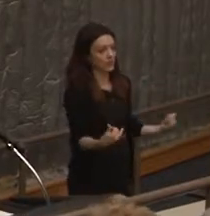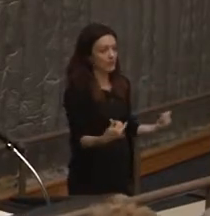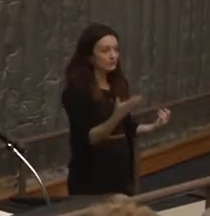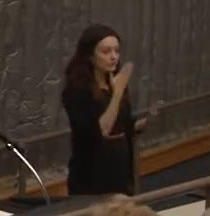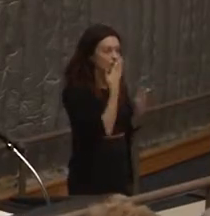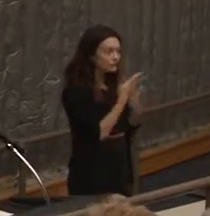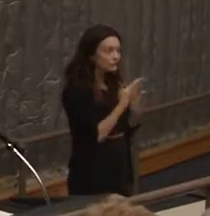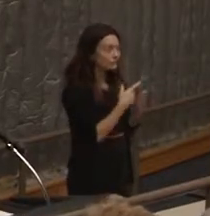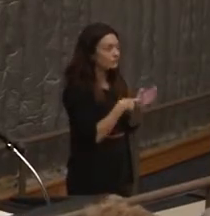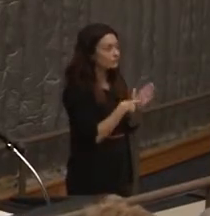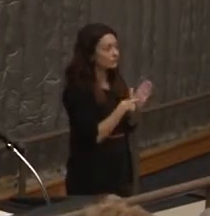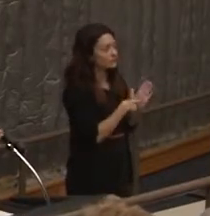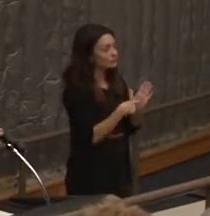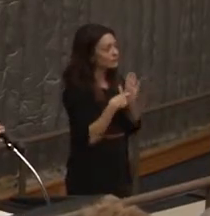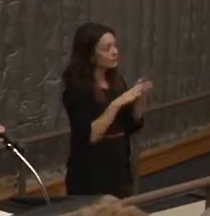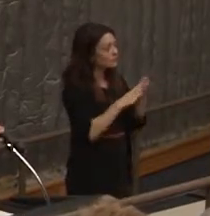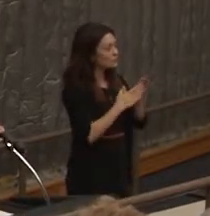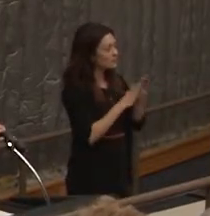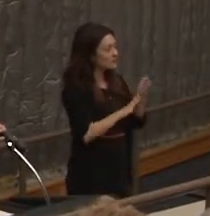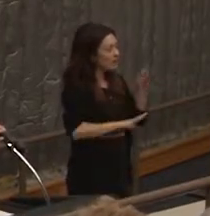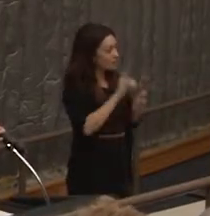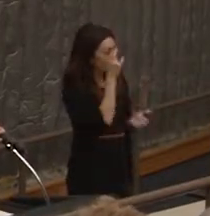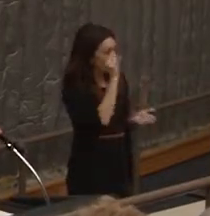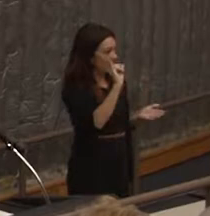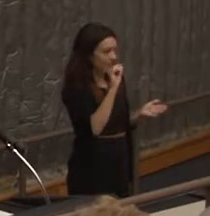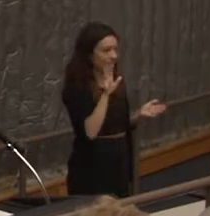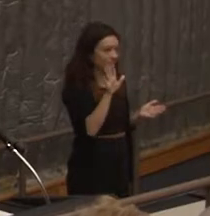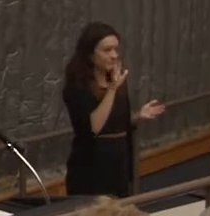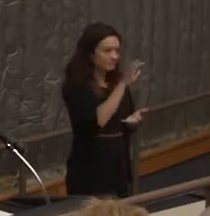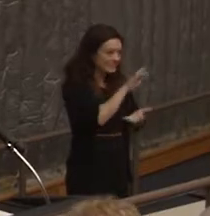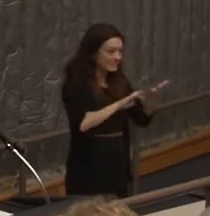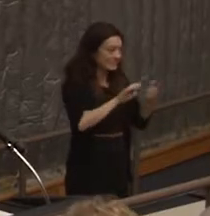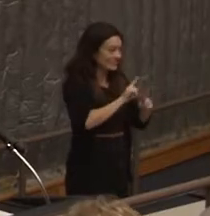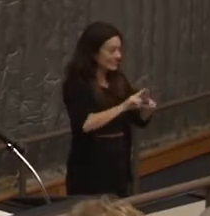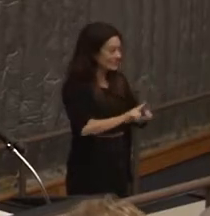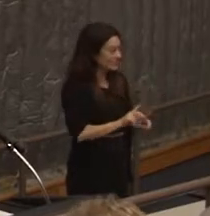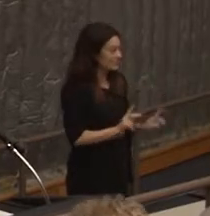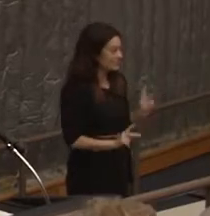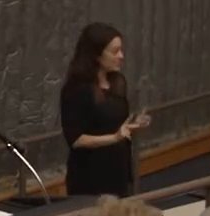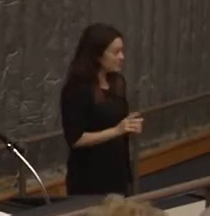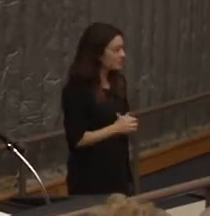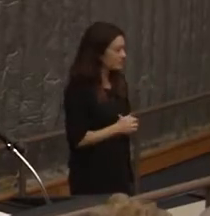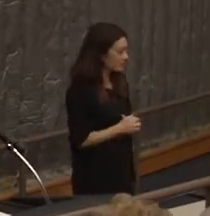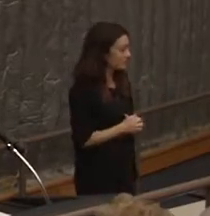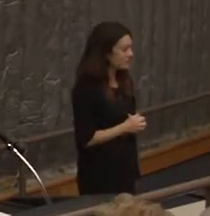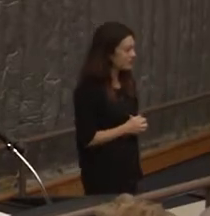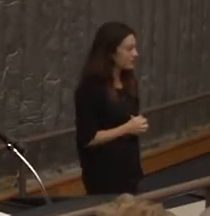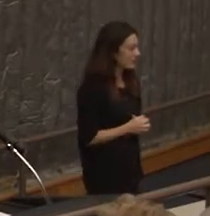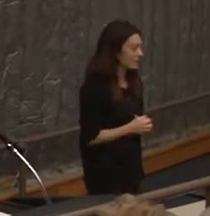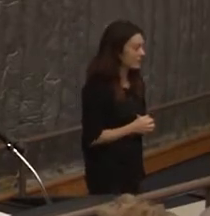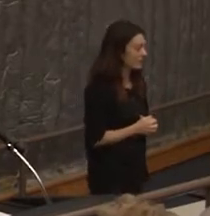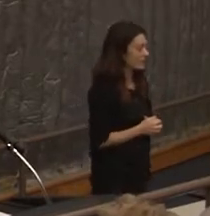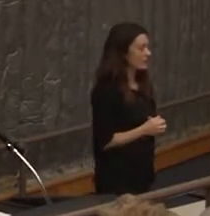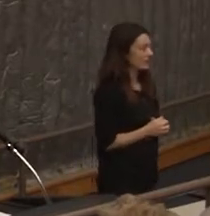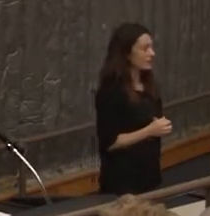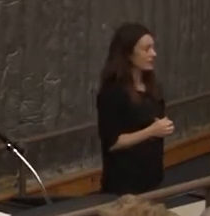example of what community college is all about, right? Yeah. And I wanted to,